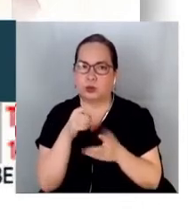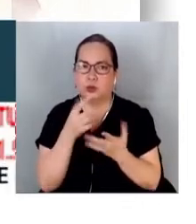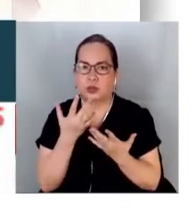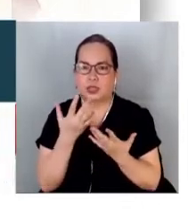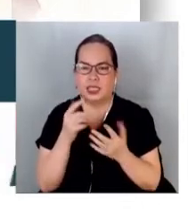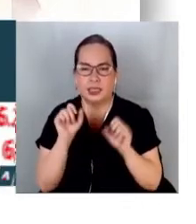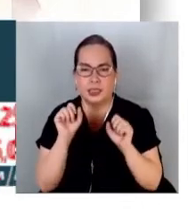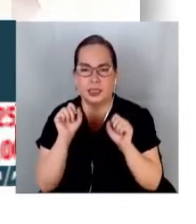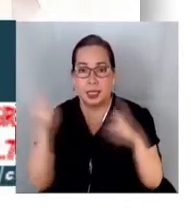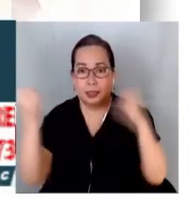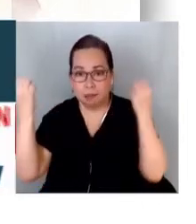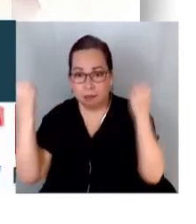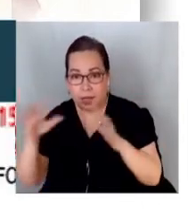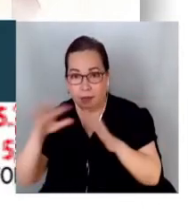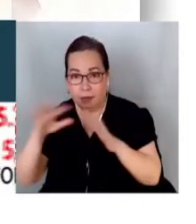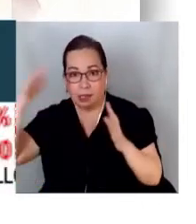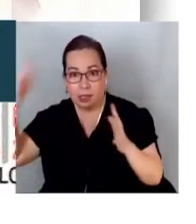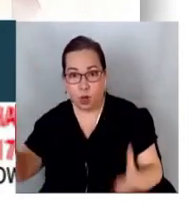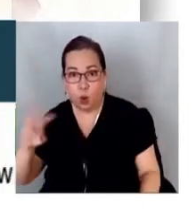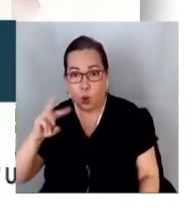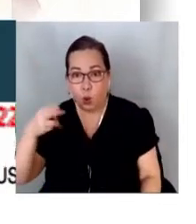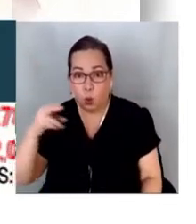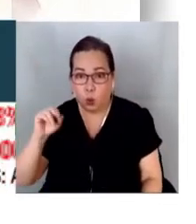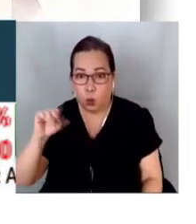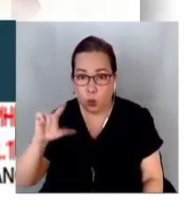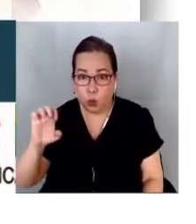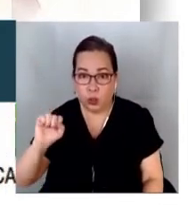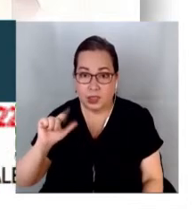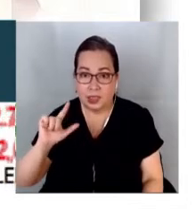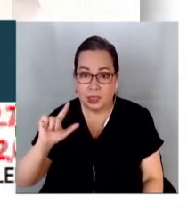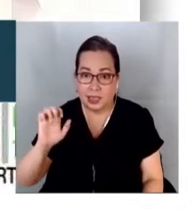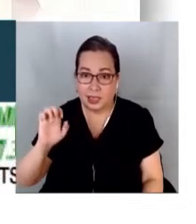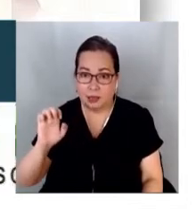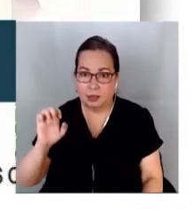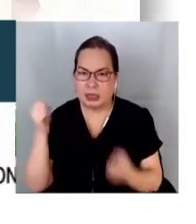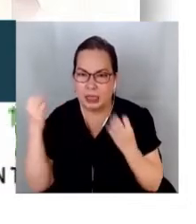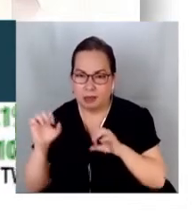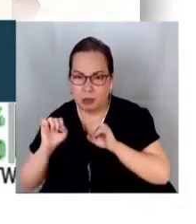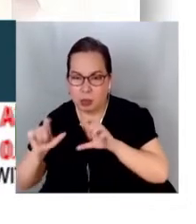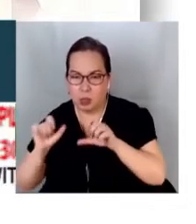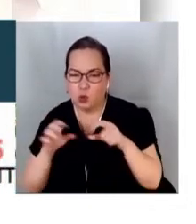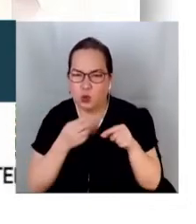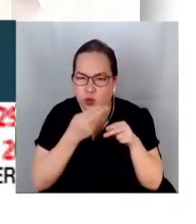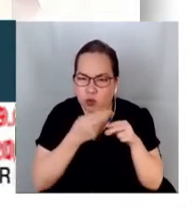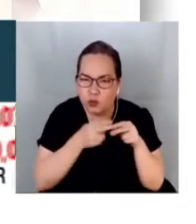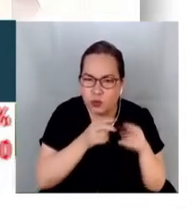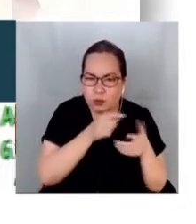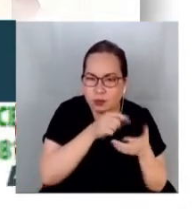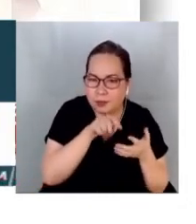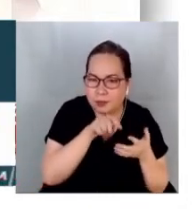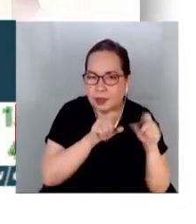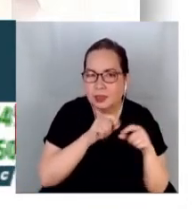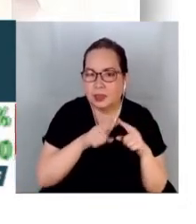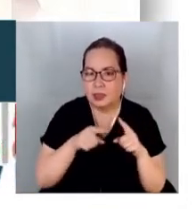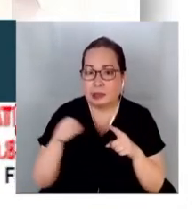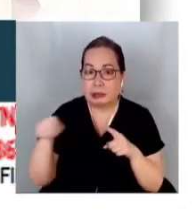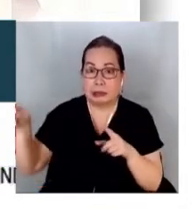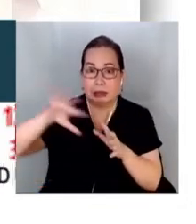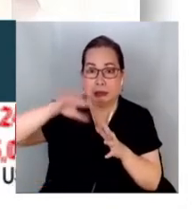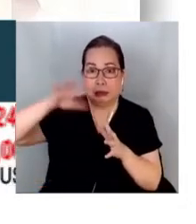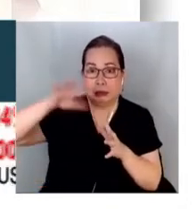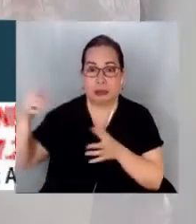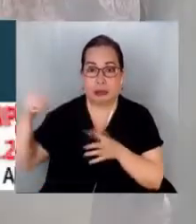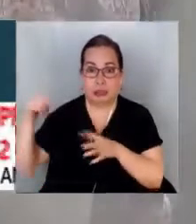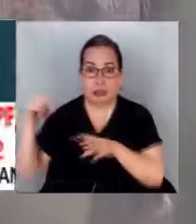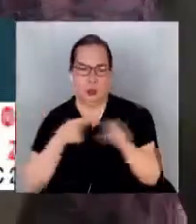wholesalers, yun ang susunod po namin na sila kasi yung masyadong nagmamanipula ng presyo dito sa mga